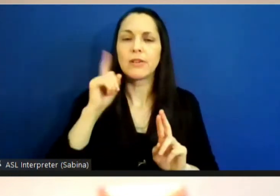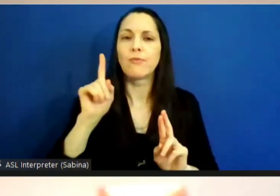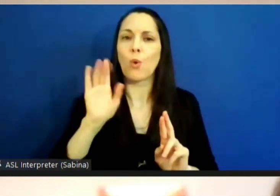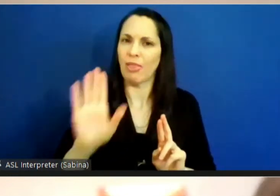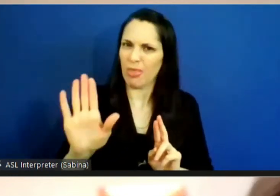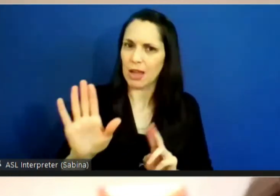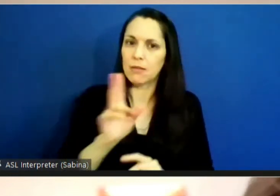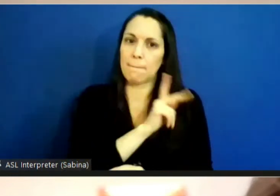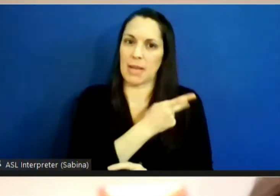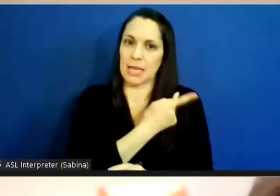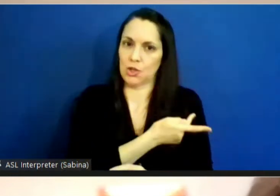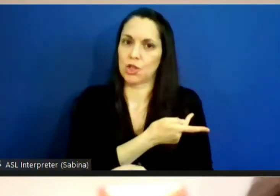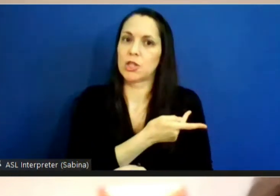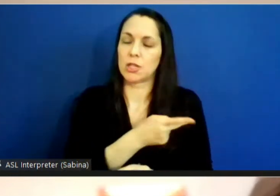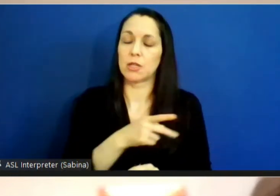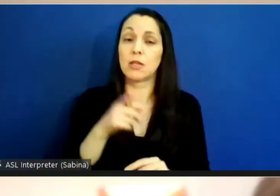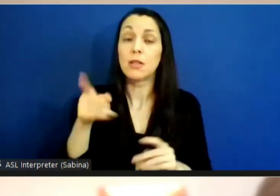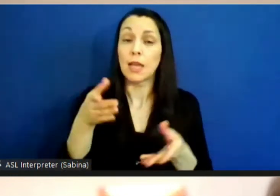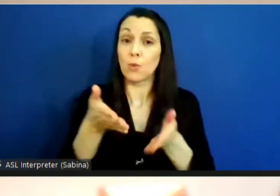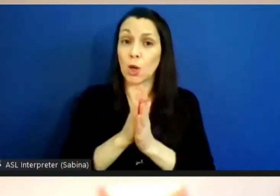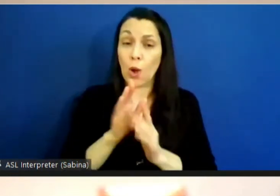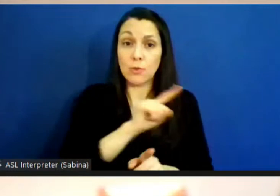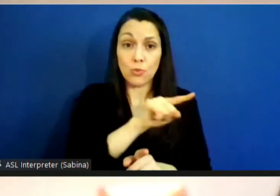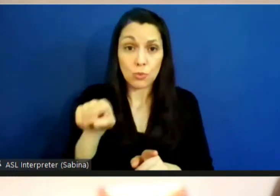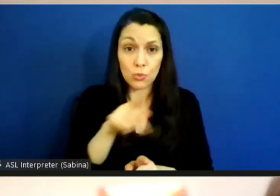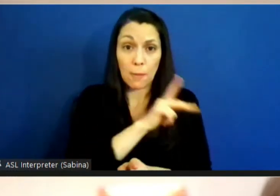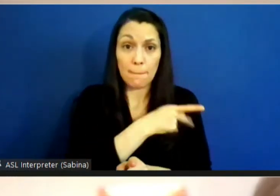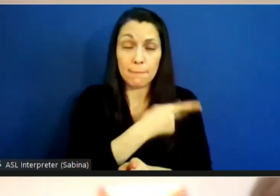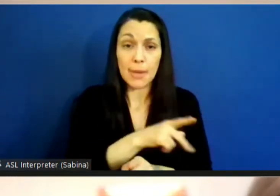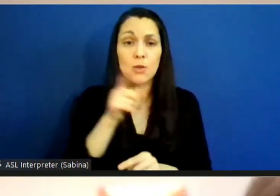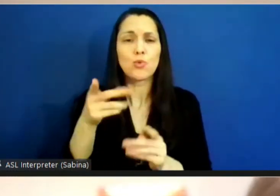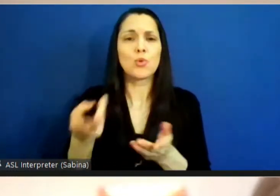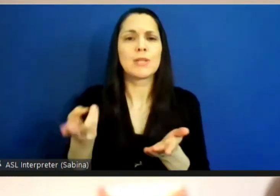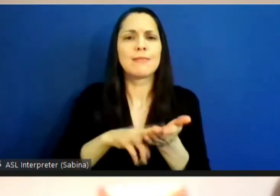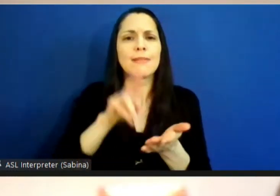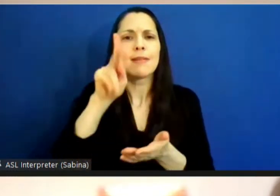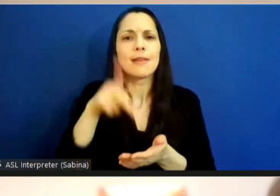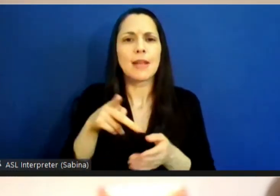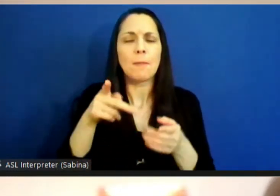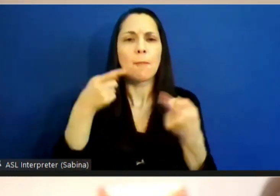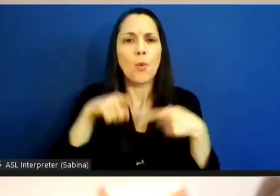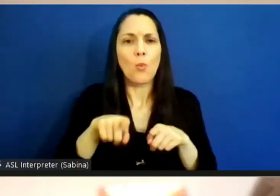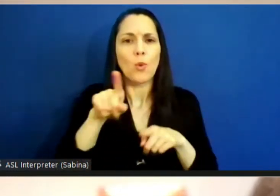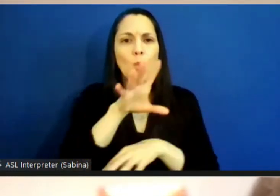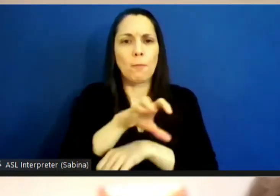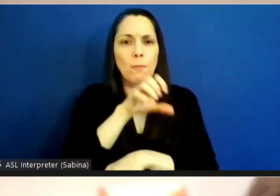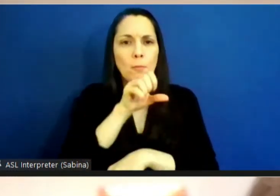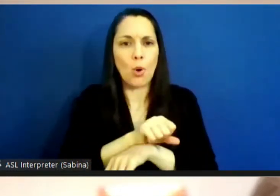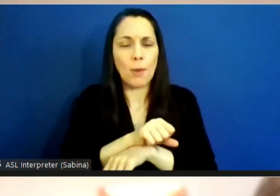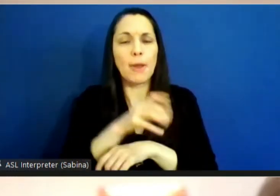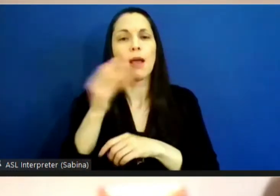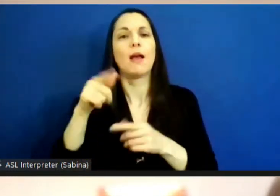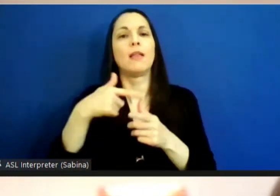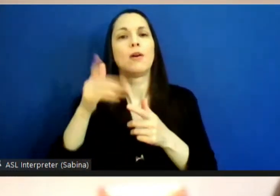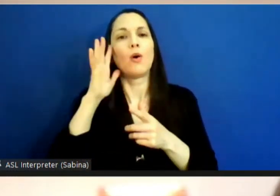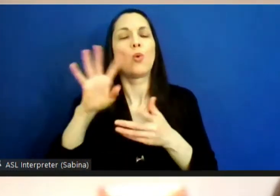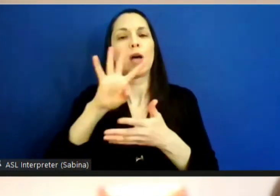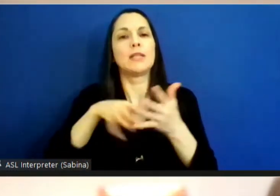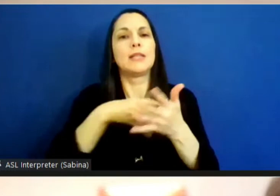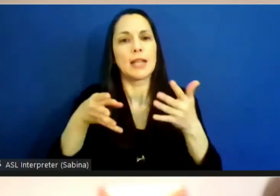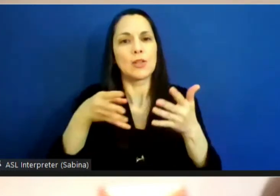are requesting for all their patients to sign up at their appointments, and they're scheduling them for a combined clinic